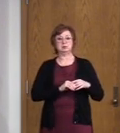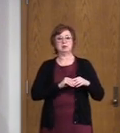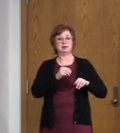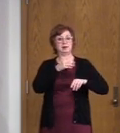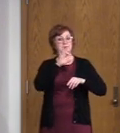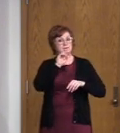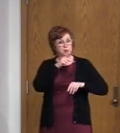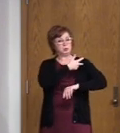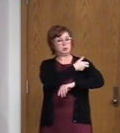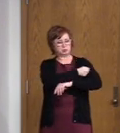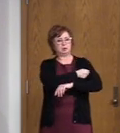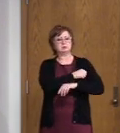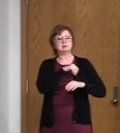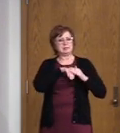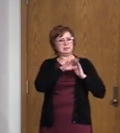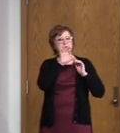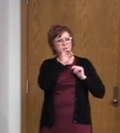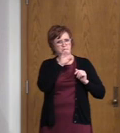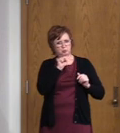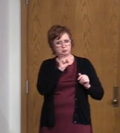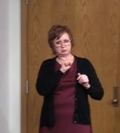doing. Next slide, Minister.